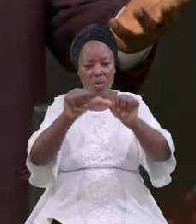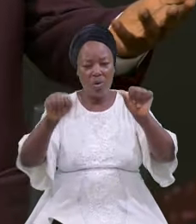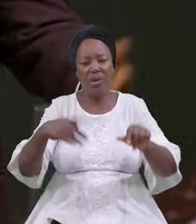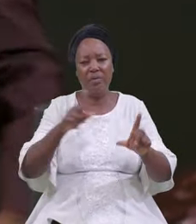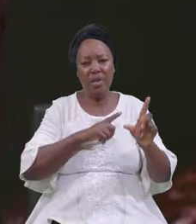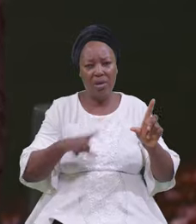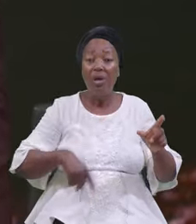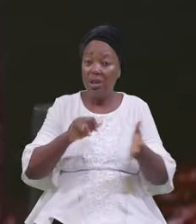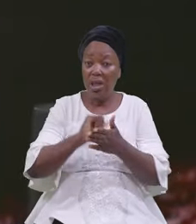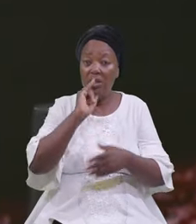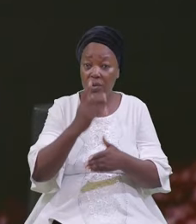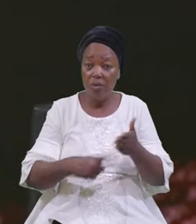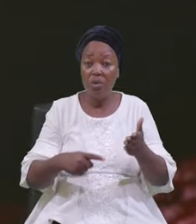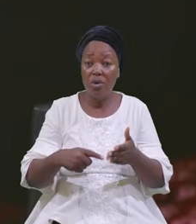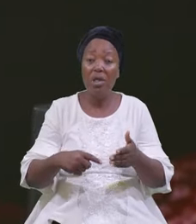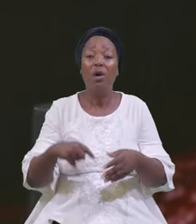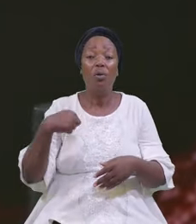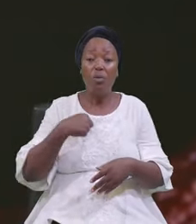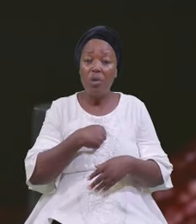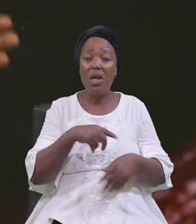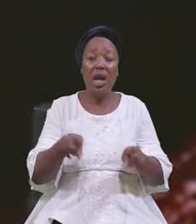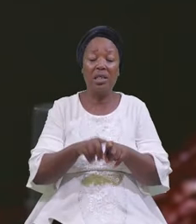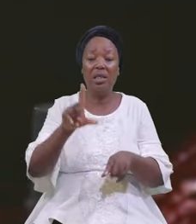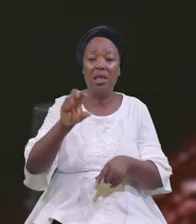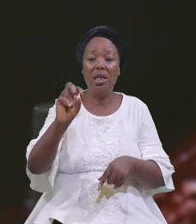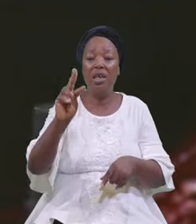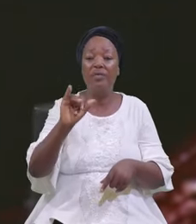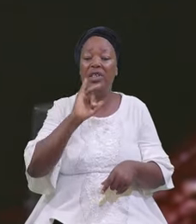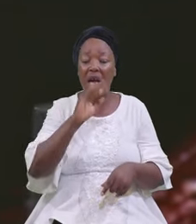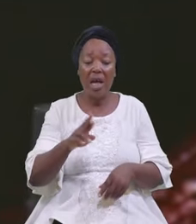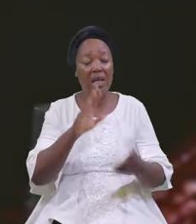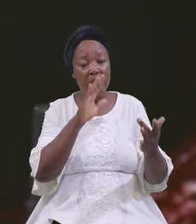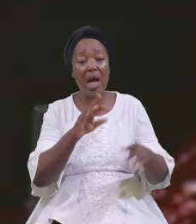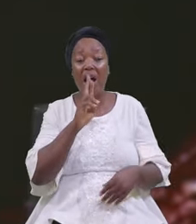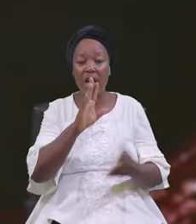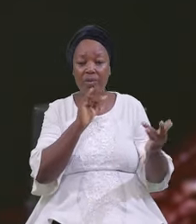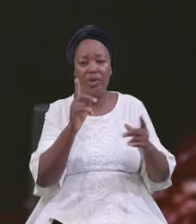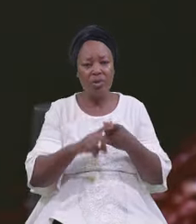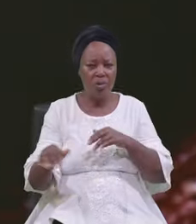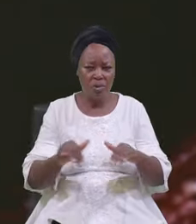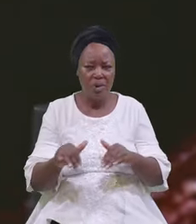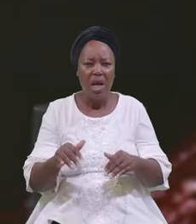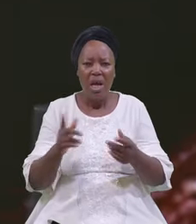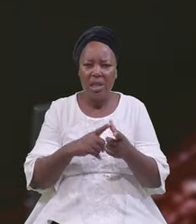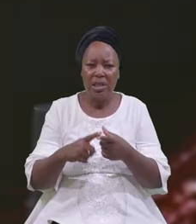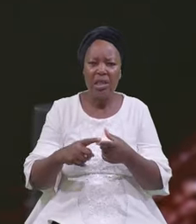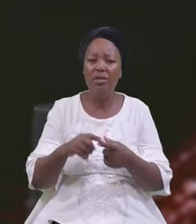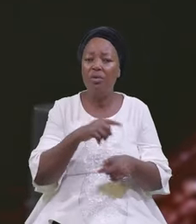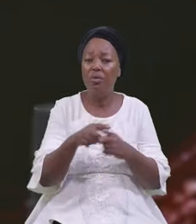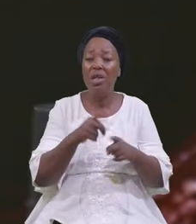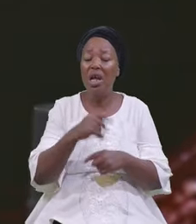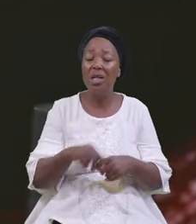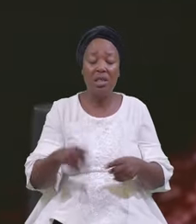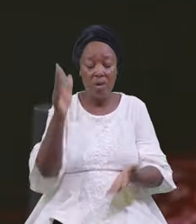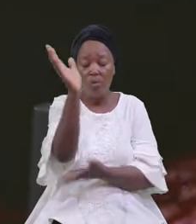That's what the Levites were expected to do. And they went through the wilderness, all the commitment they had,